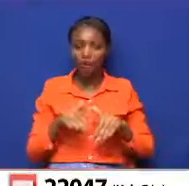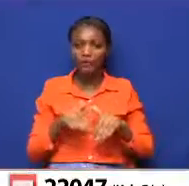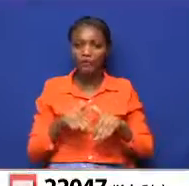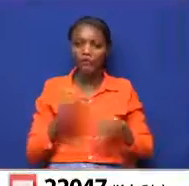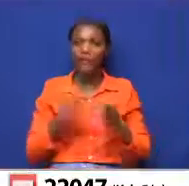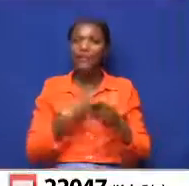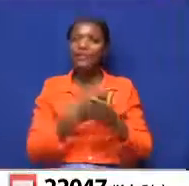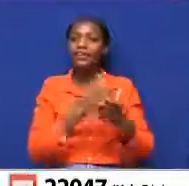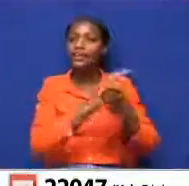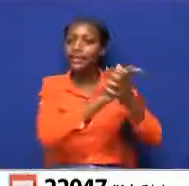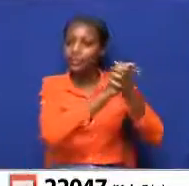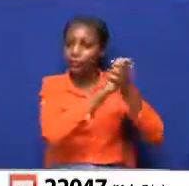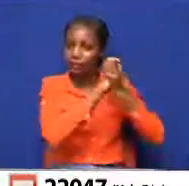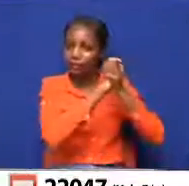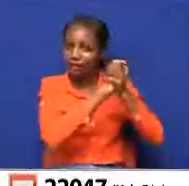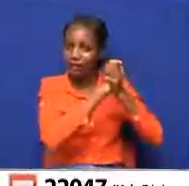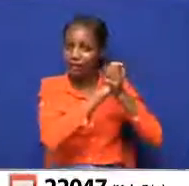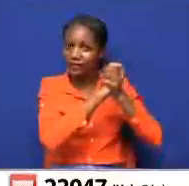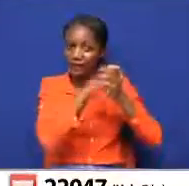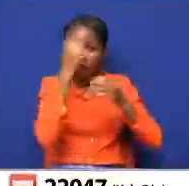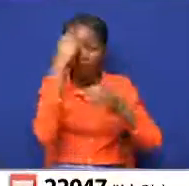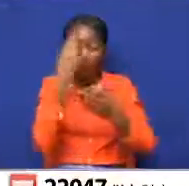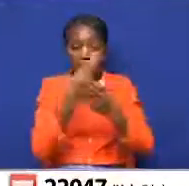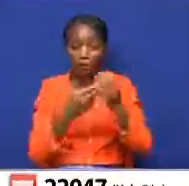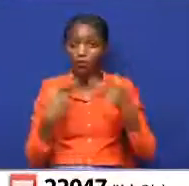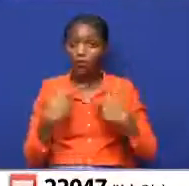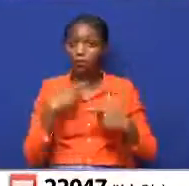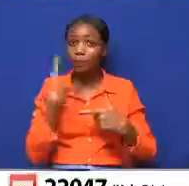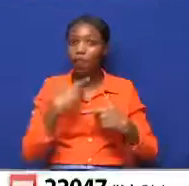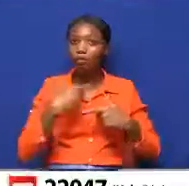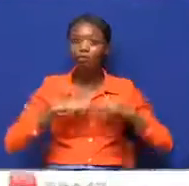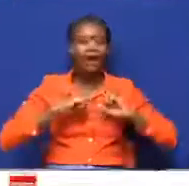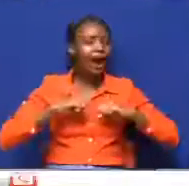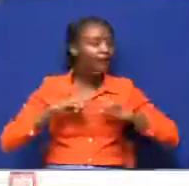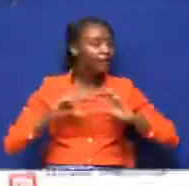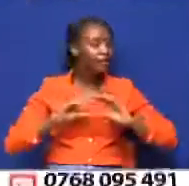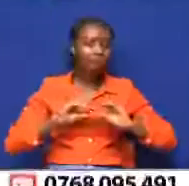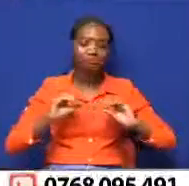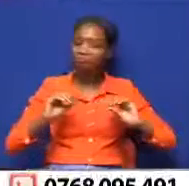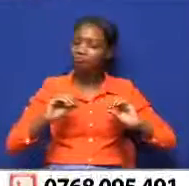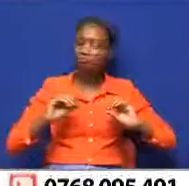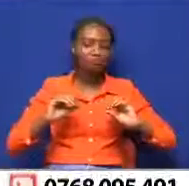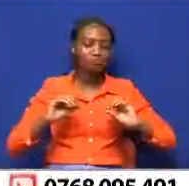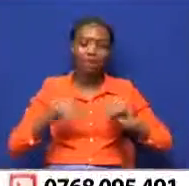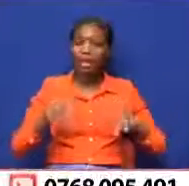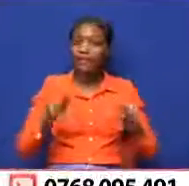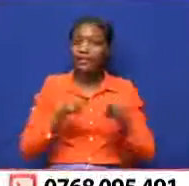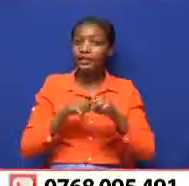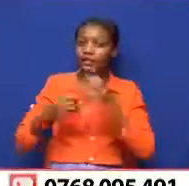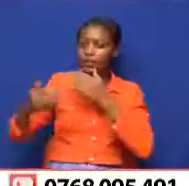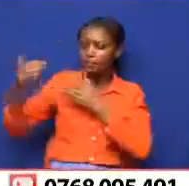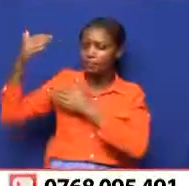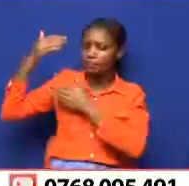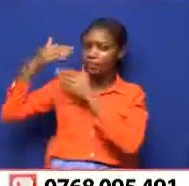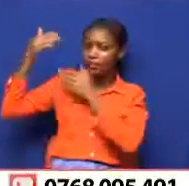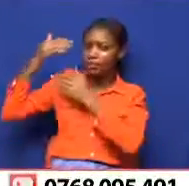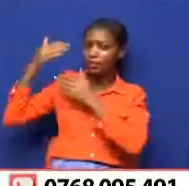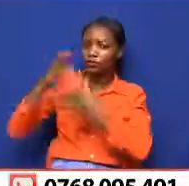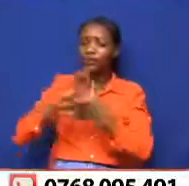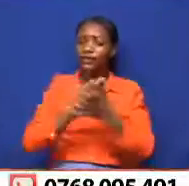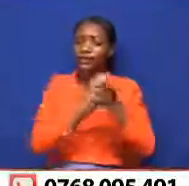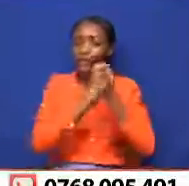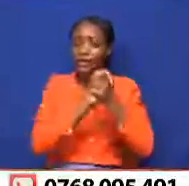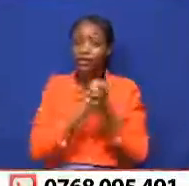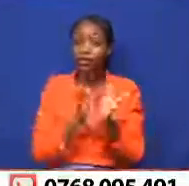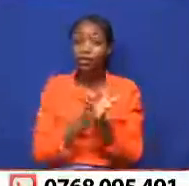a handshake between a duo who had agreed on little more than their mutual dislike. The historic handshake between the duo was to